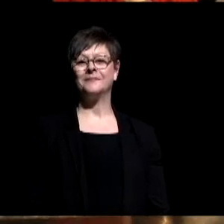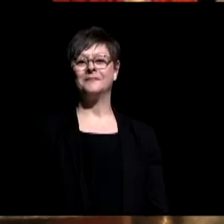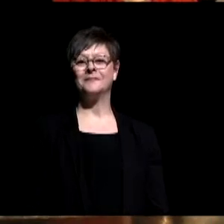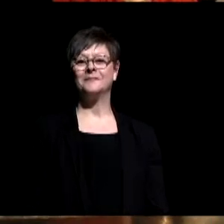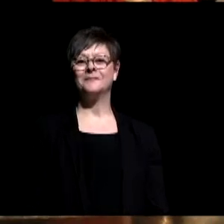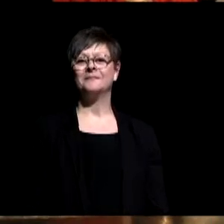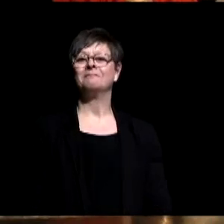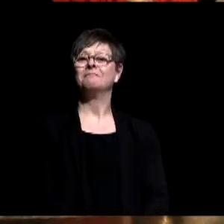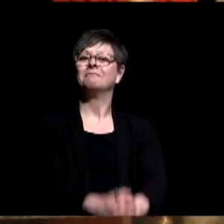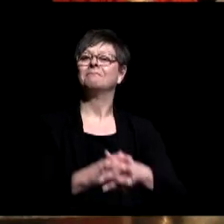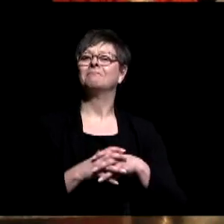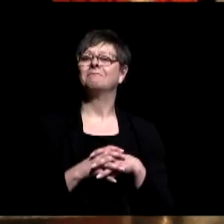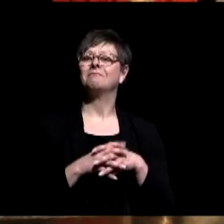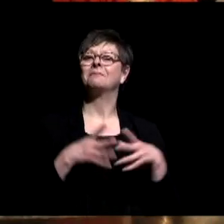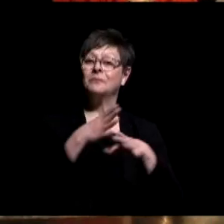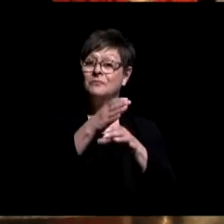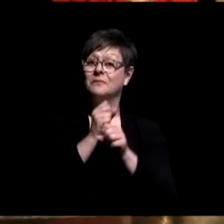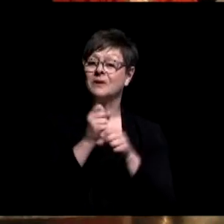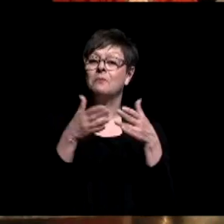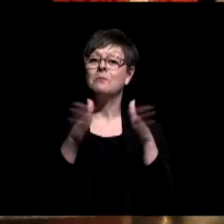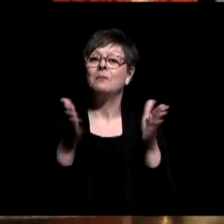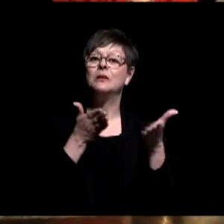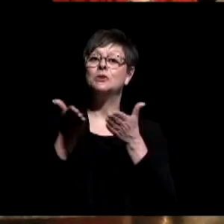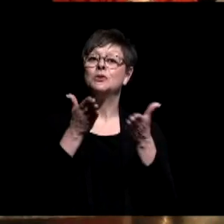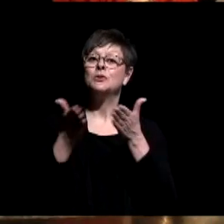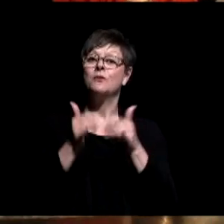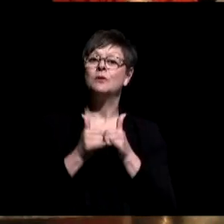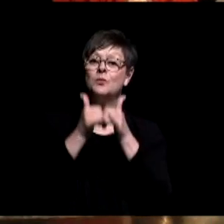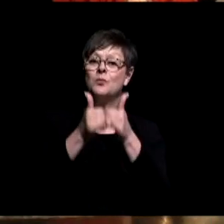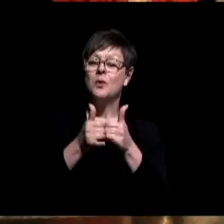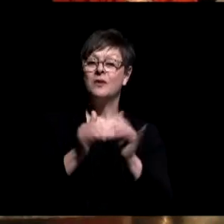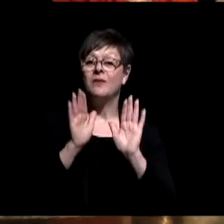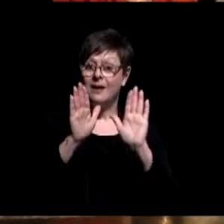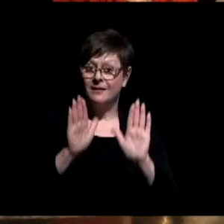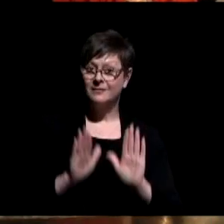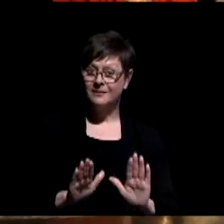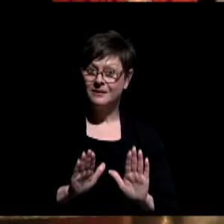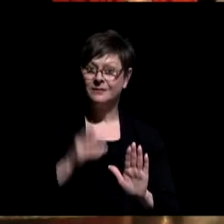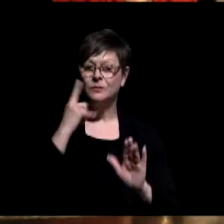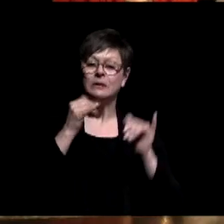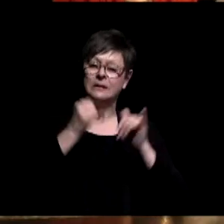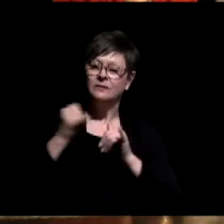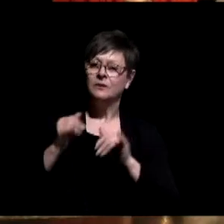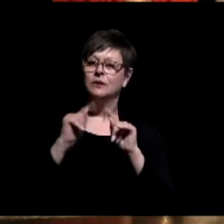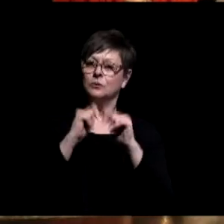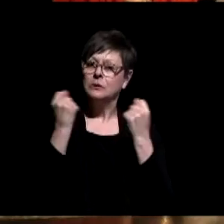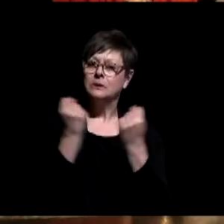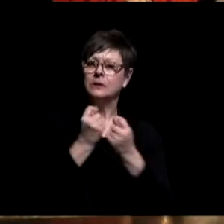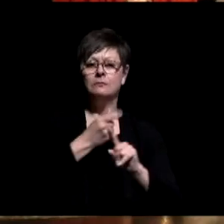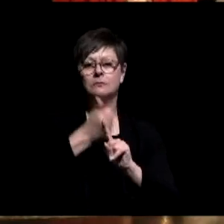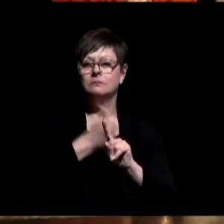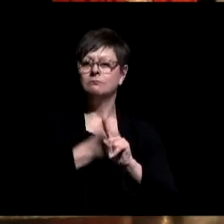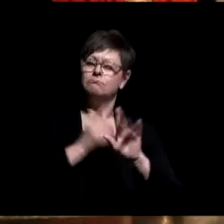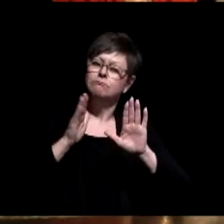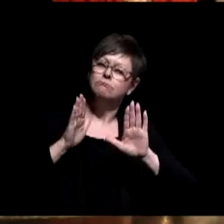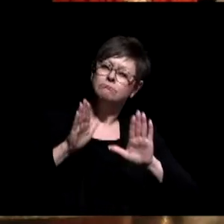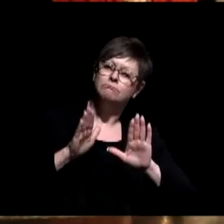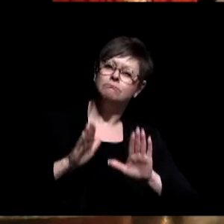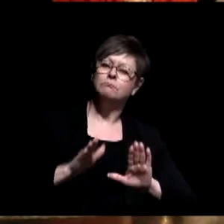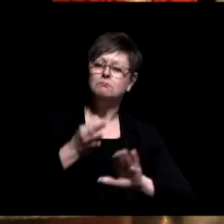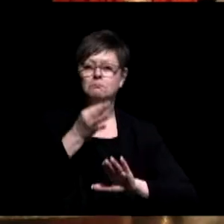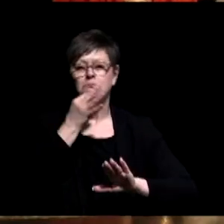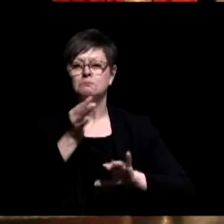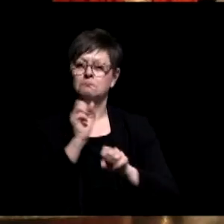To receive the Public Service Award of Excellence presented to individuals and teams who through exceptional work performance have